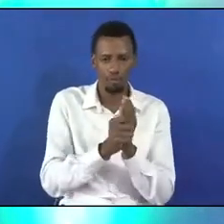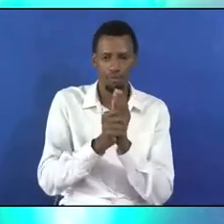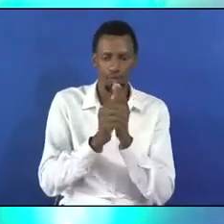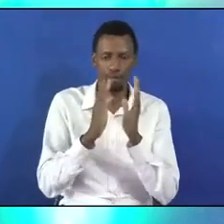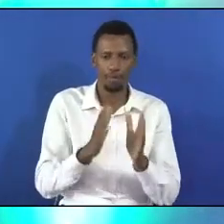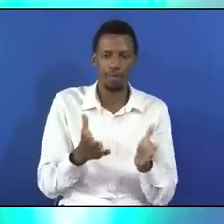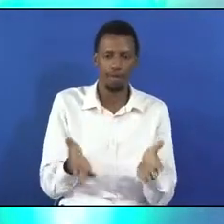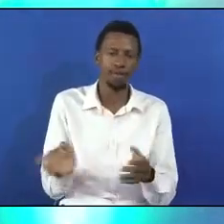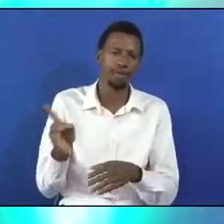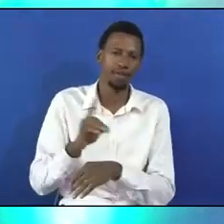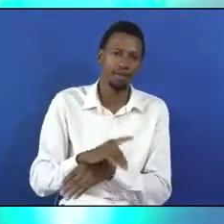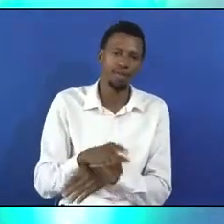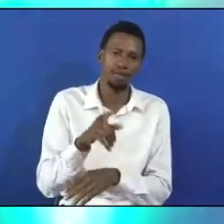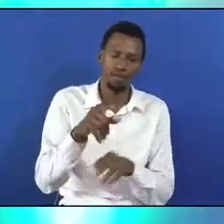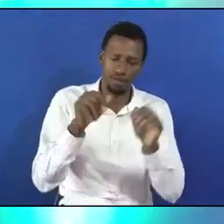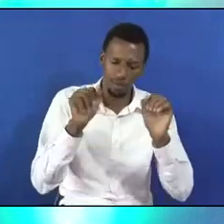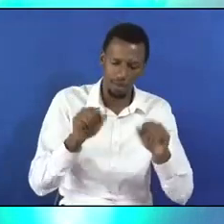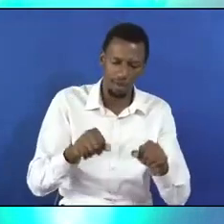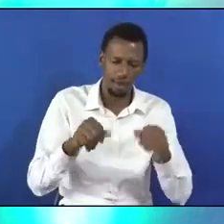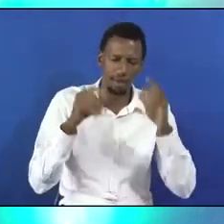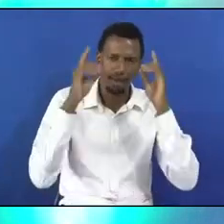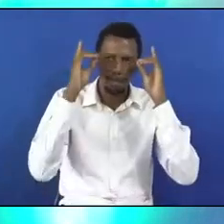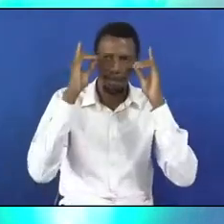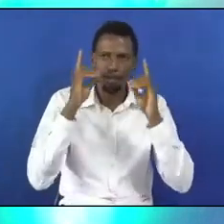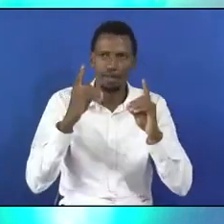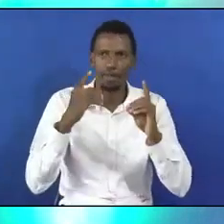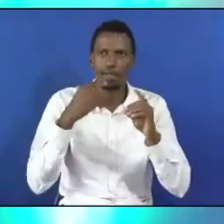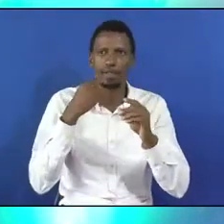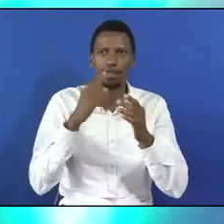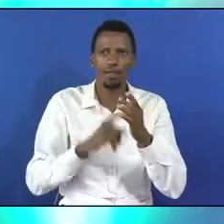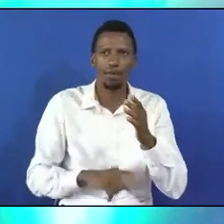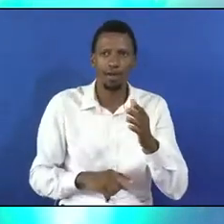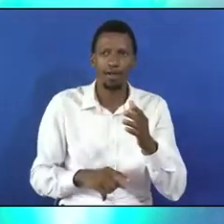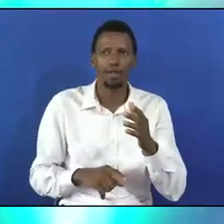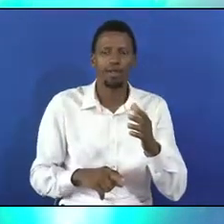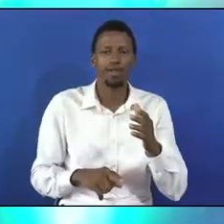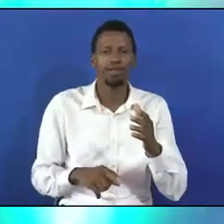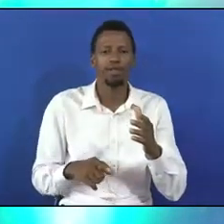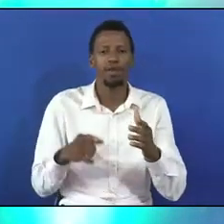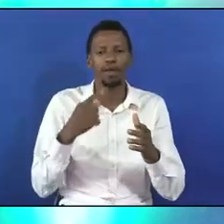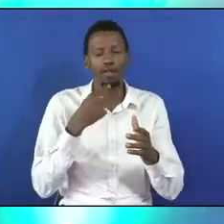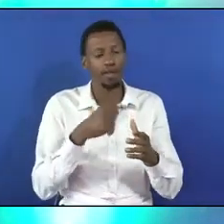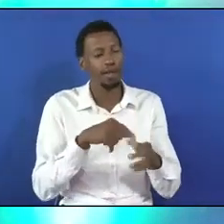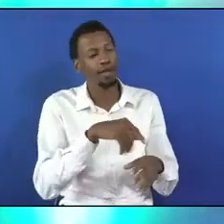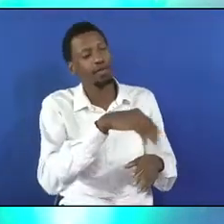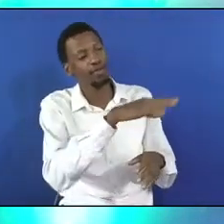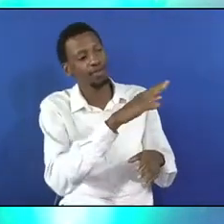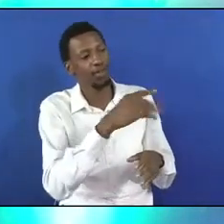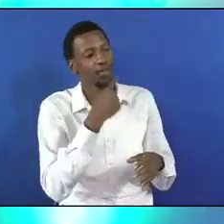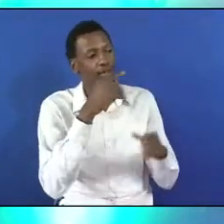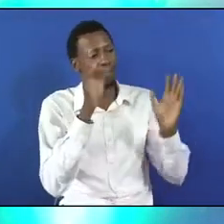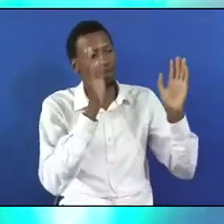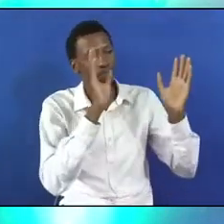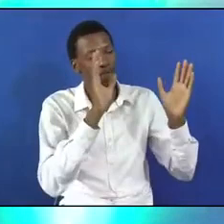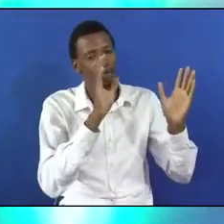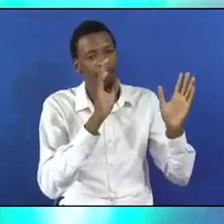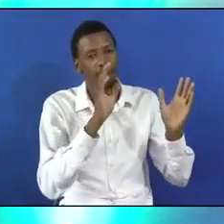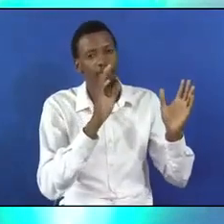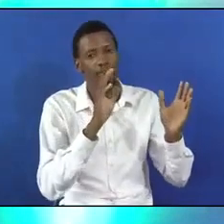You could have decided just to say alienda na tuliambia watumishi walikapokea pastor mpya, so let it